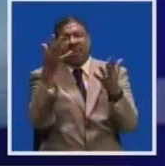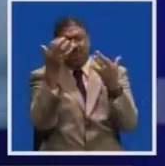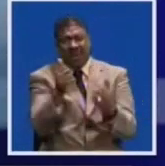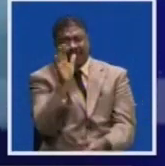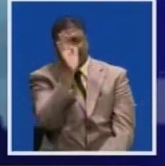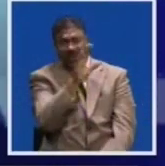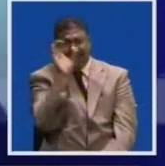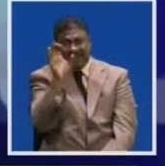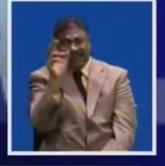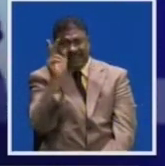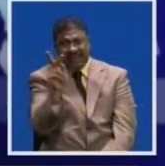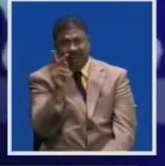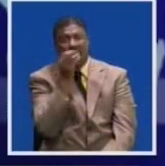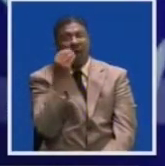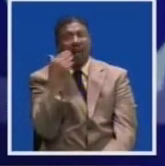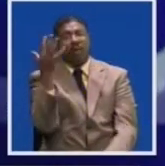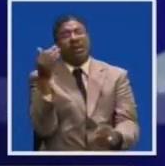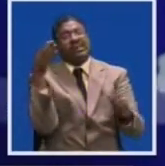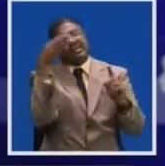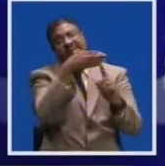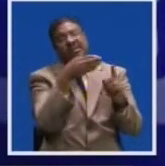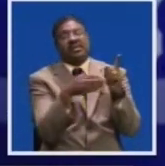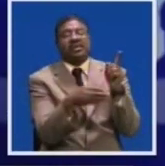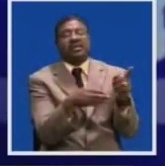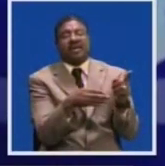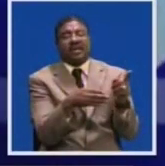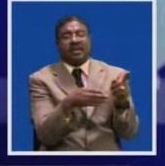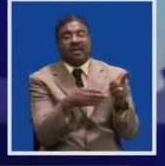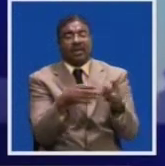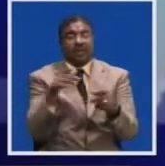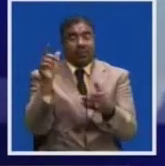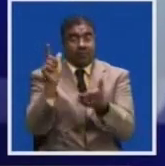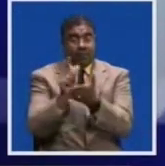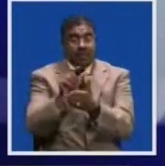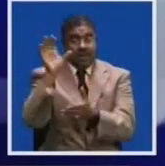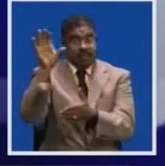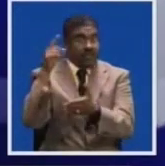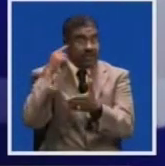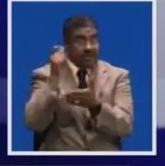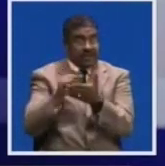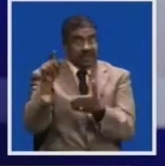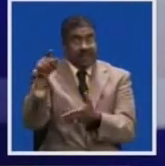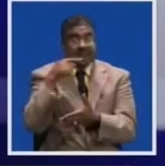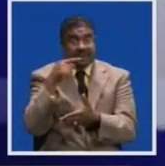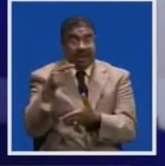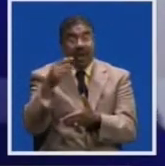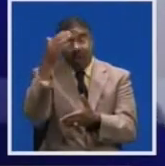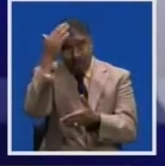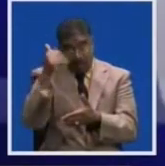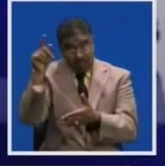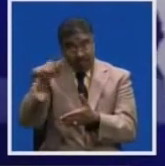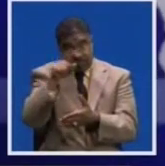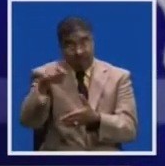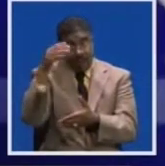of Parliament Chishimba Kambwili. PF Lusaka Province Secretary Kennedy Kamba says the decision was arrived at after